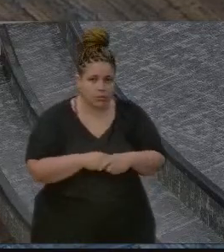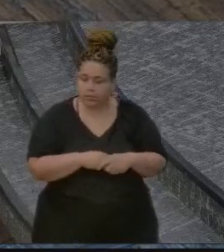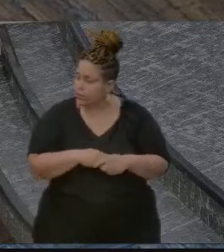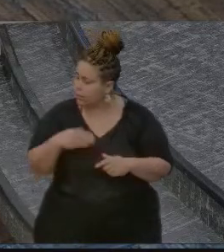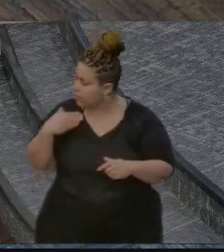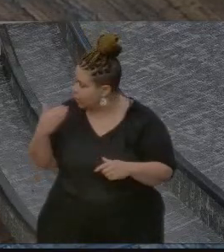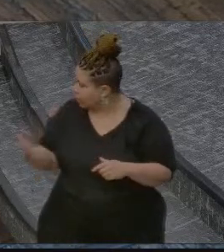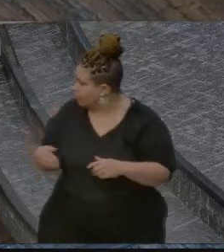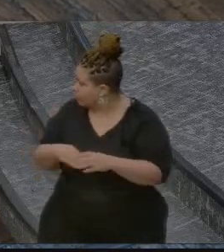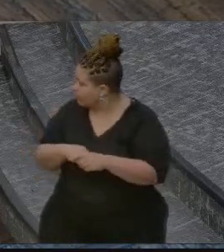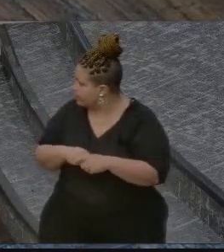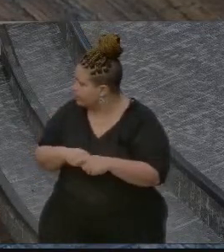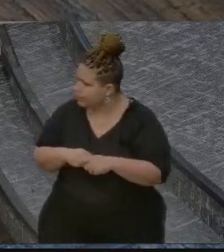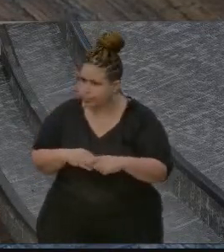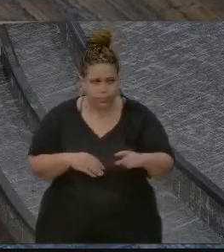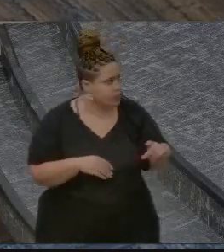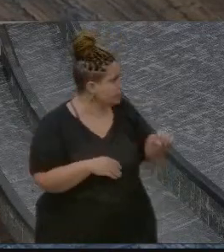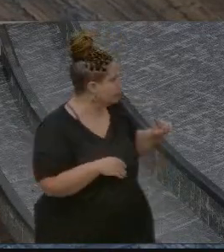With the